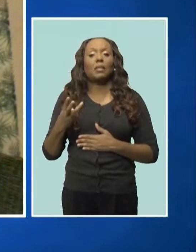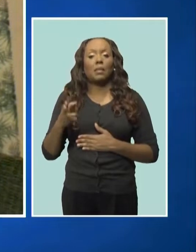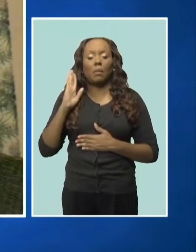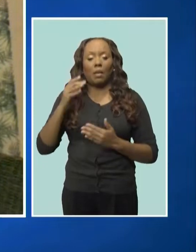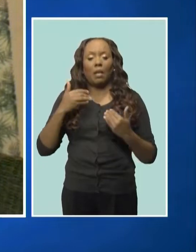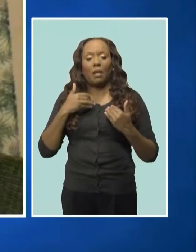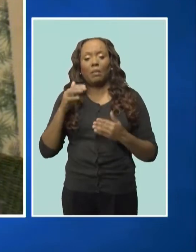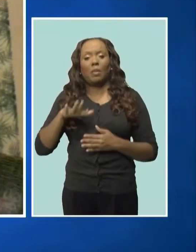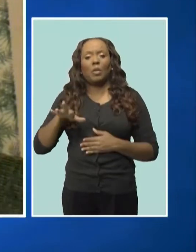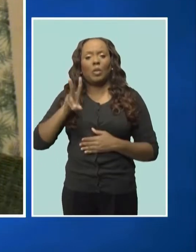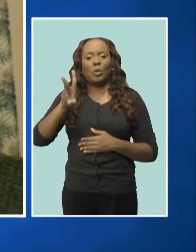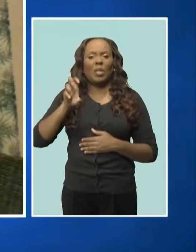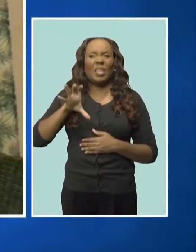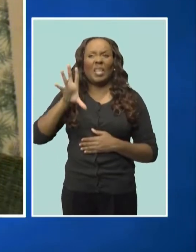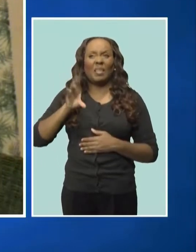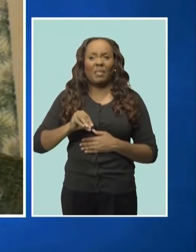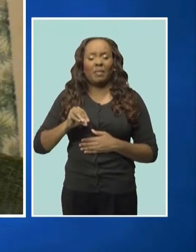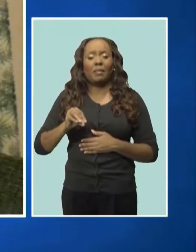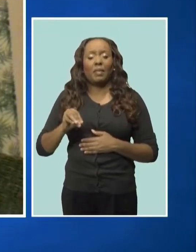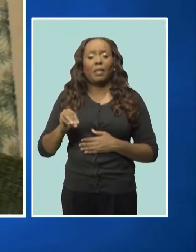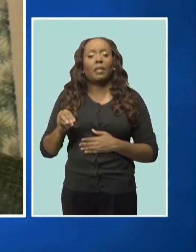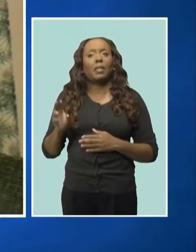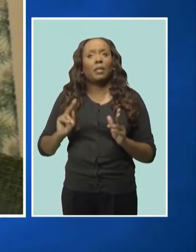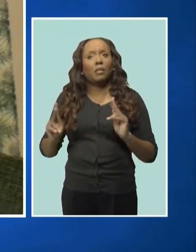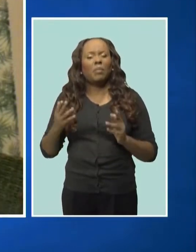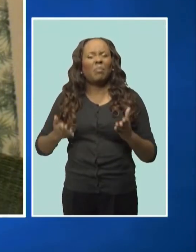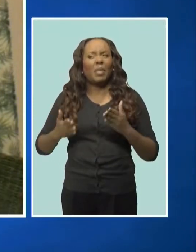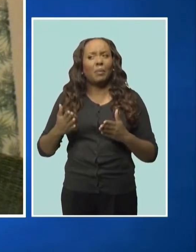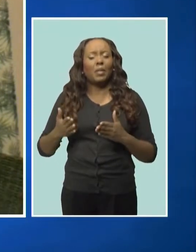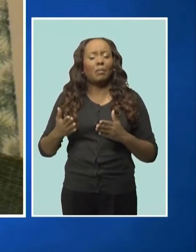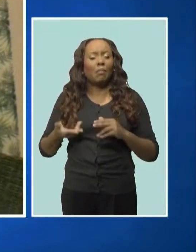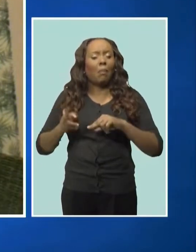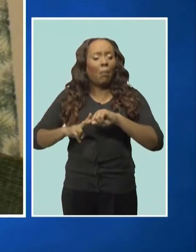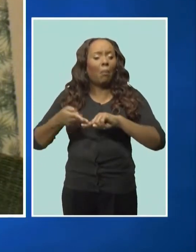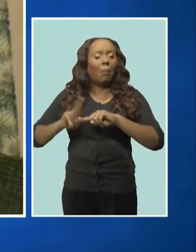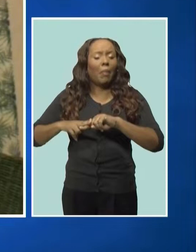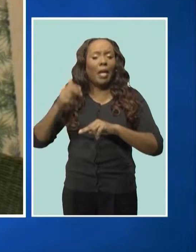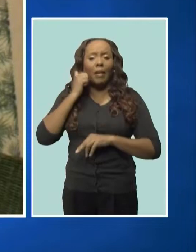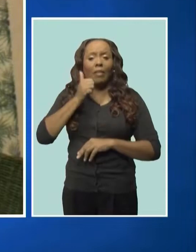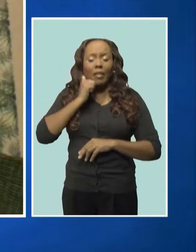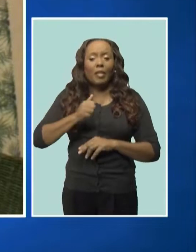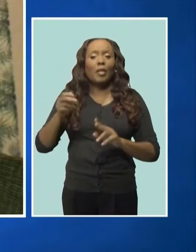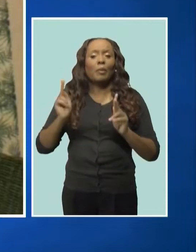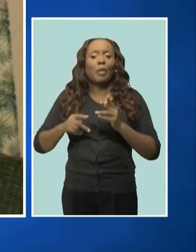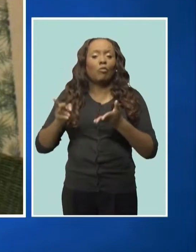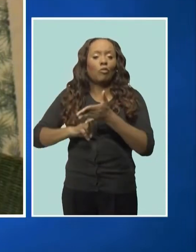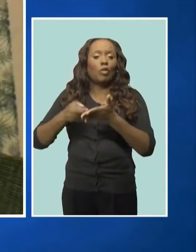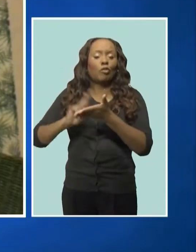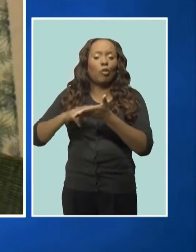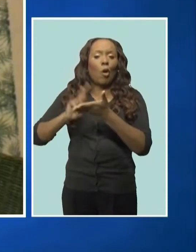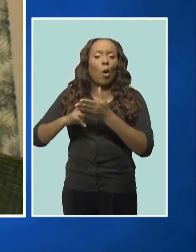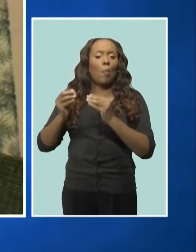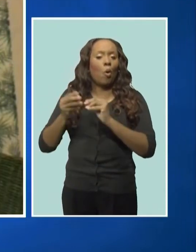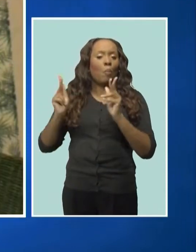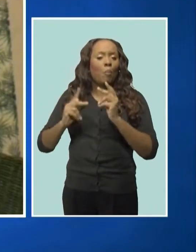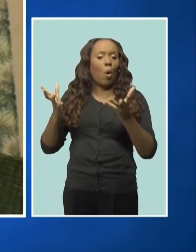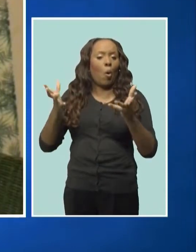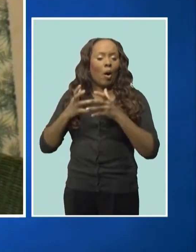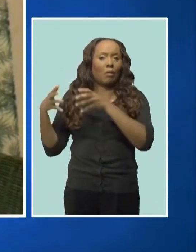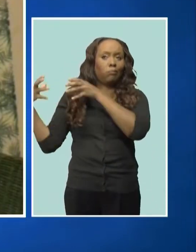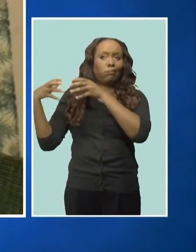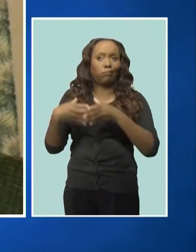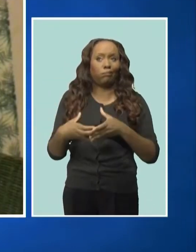250. We're even looking at a little bit more. Every day the numbers are changing. Every day people are registering and they really want to